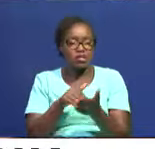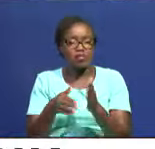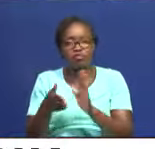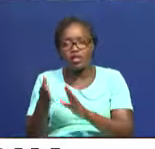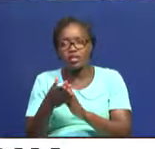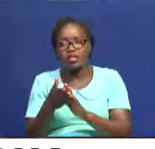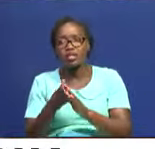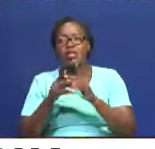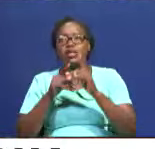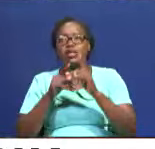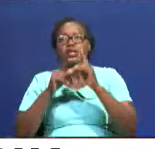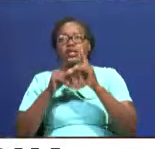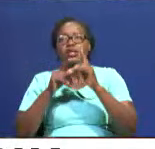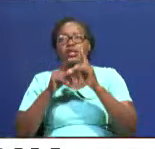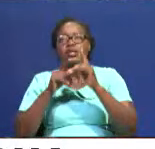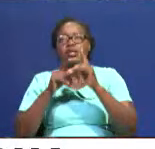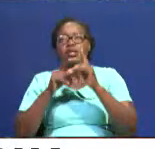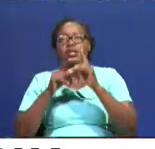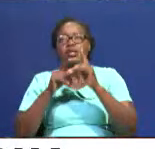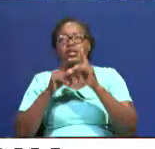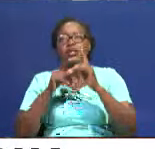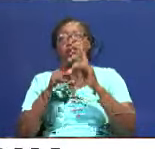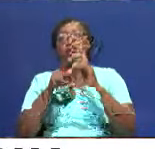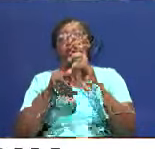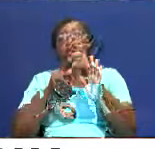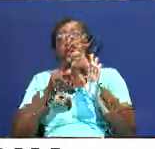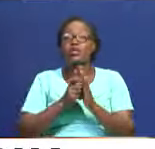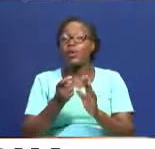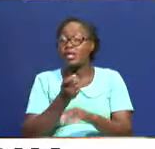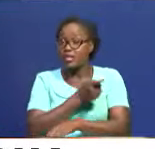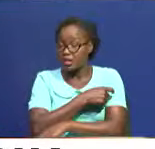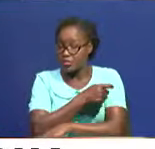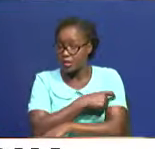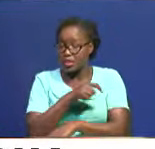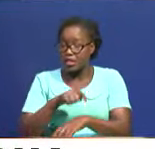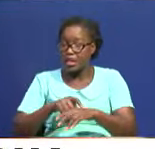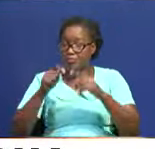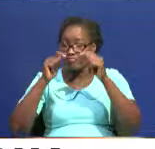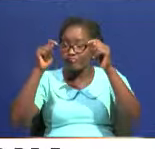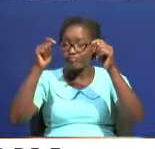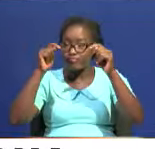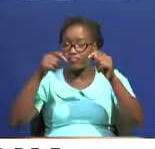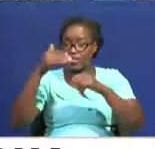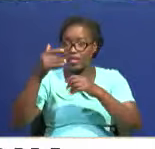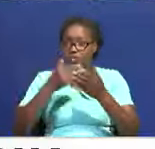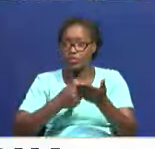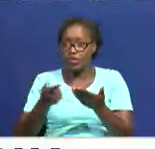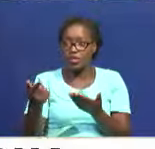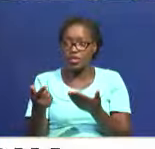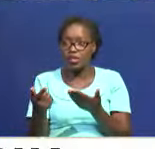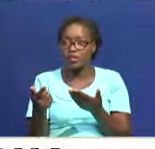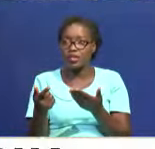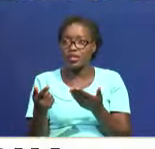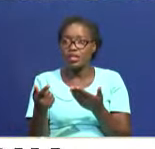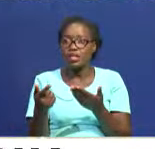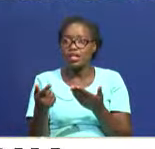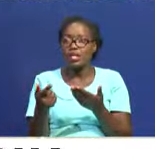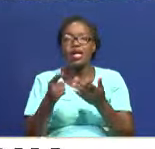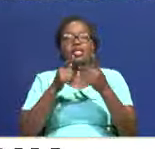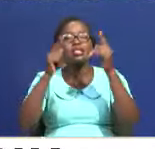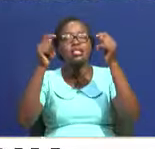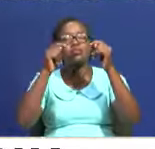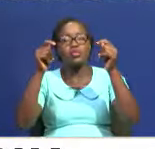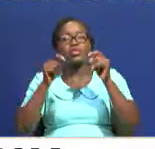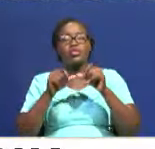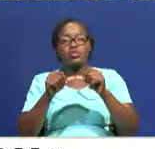ambao huenda wakajeruhiwa au wakati wa maandamano yaliyopangiwa kuandaliwa wiki ijayo. As the demonstrations